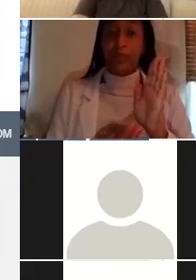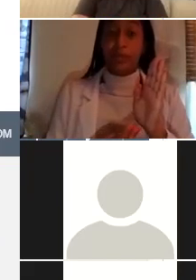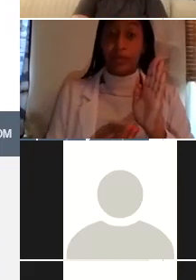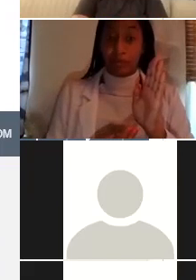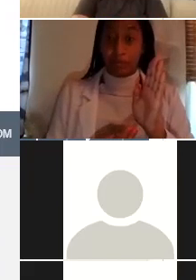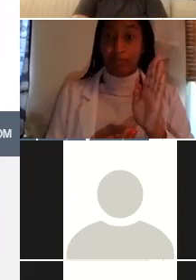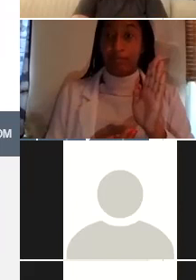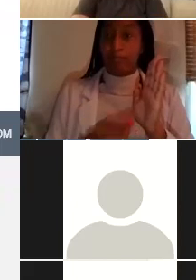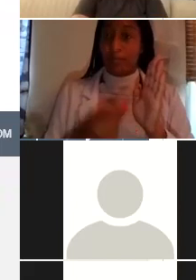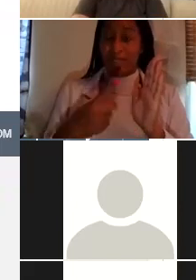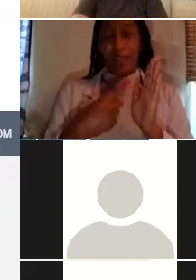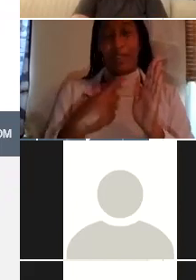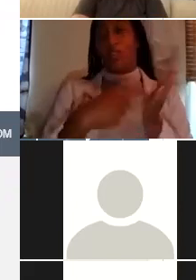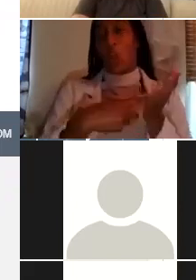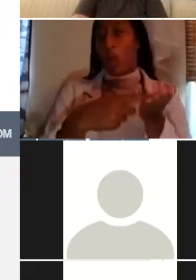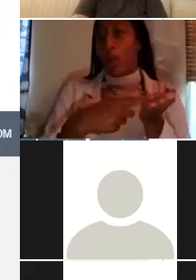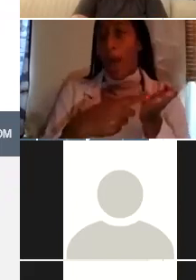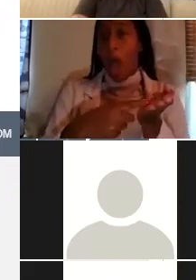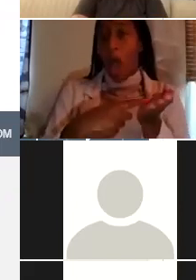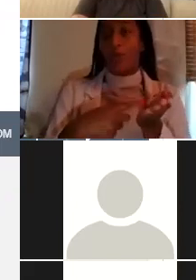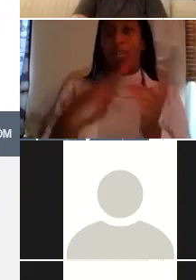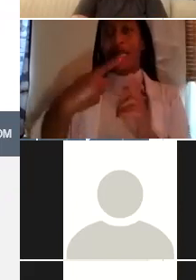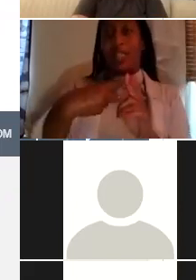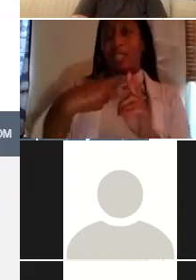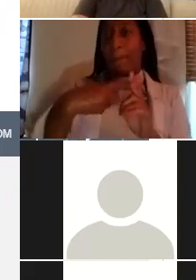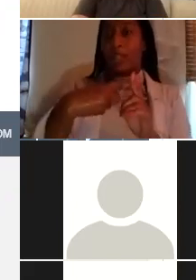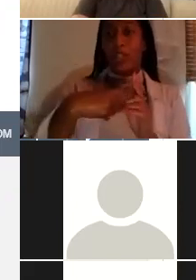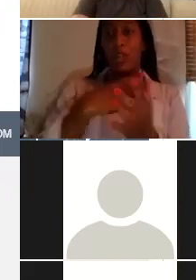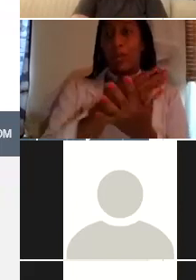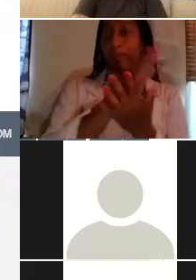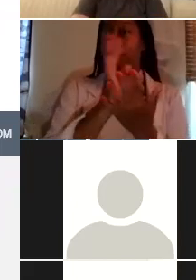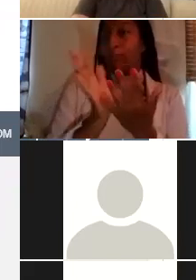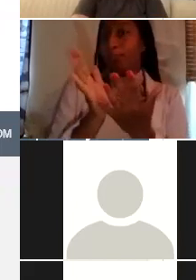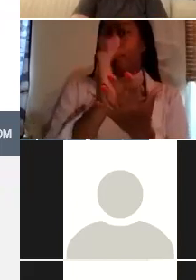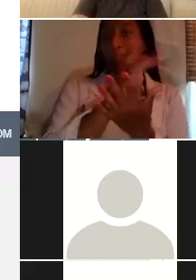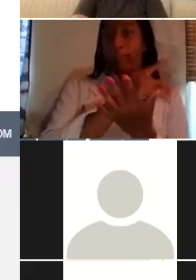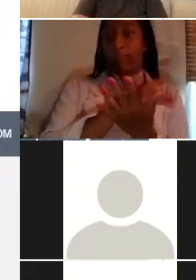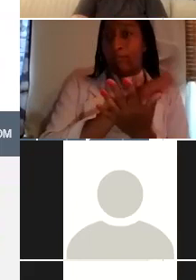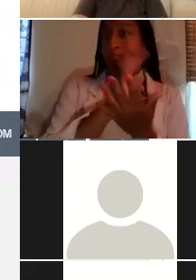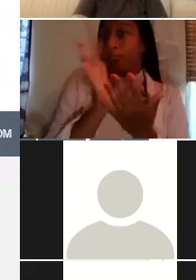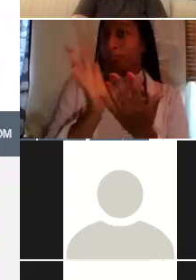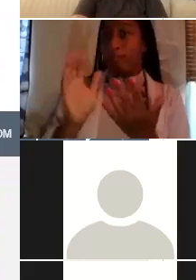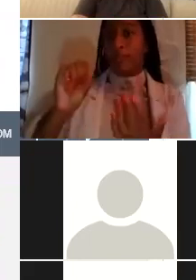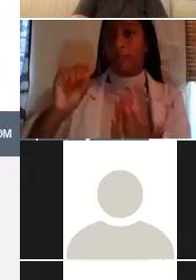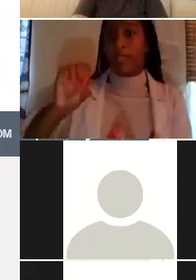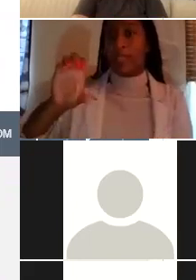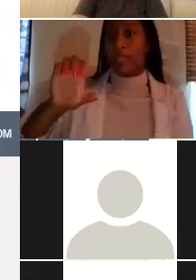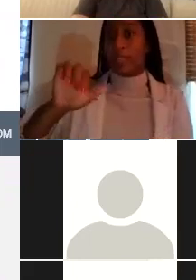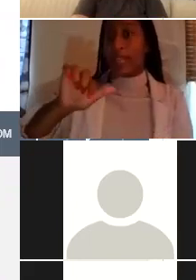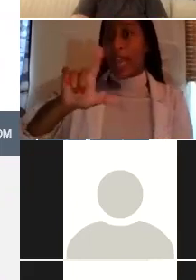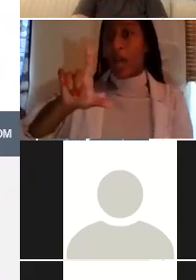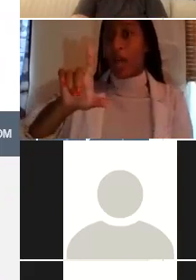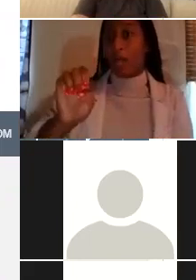they talk about the various temperature scales, and you want to focus on that. But as far as like